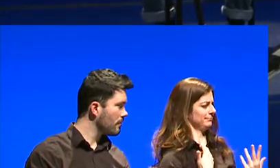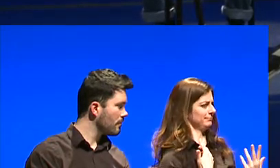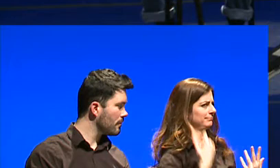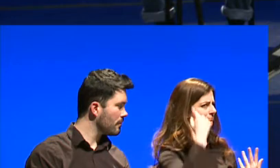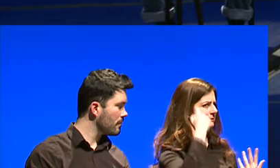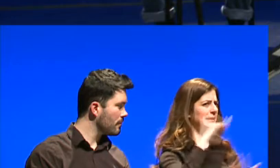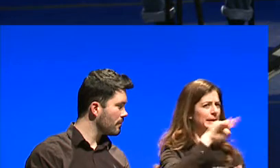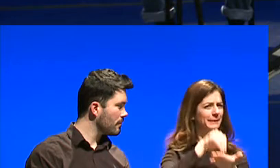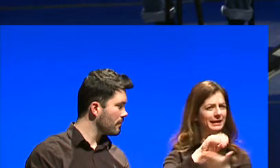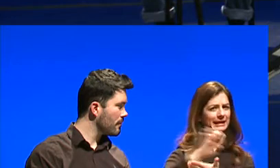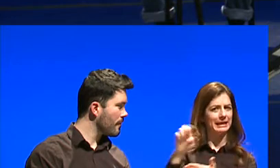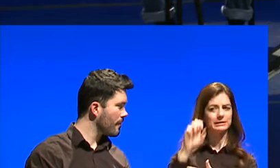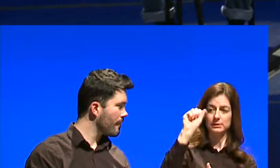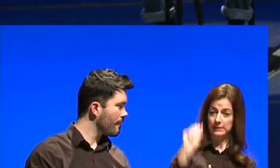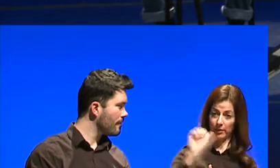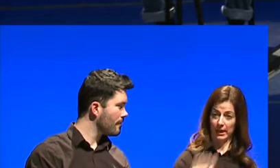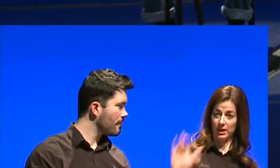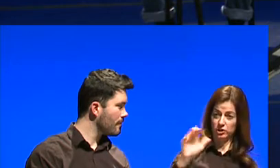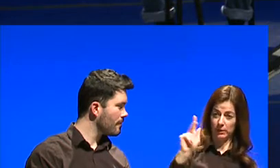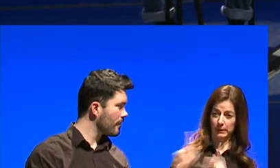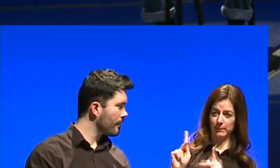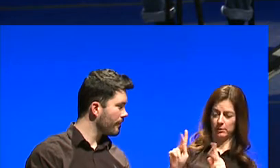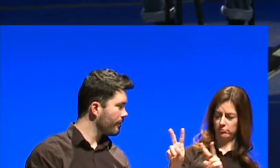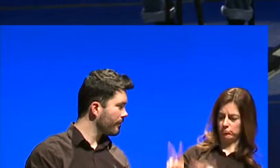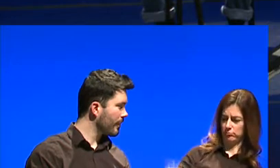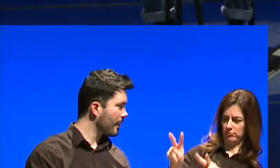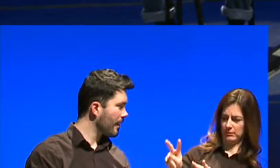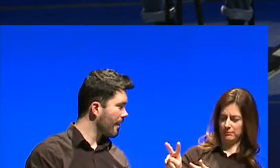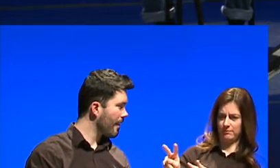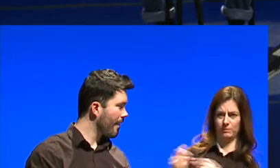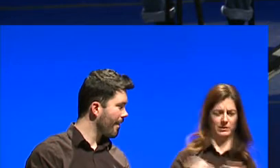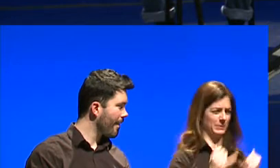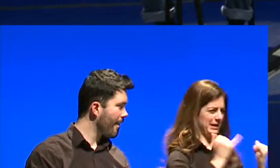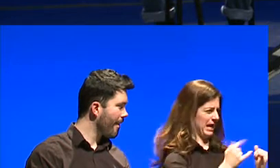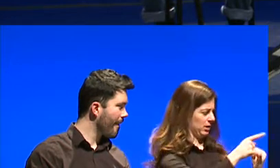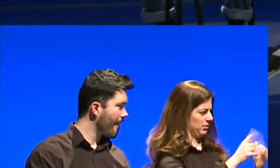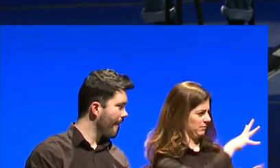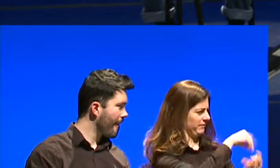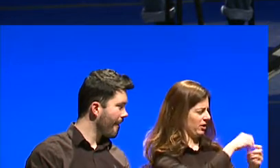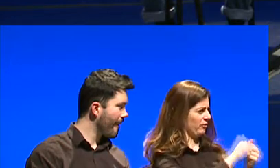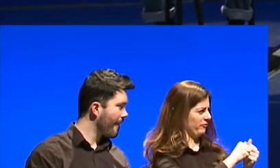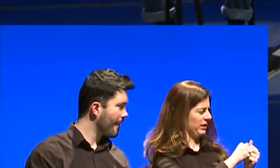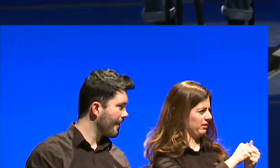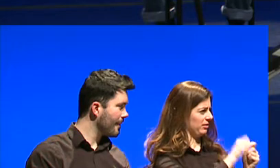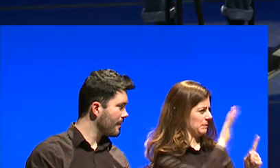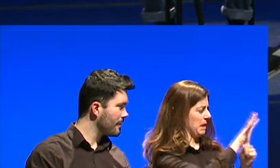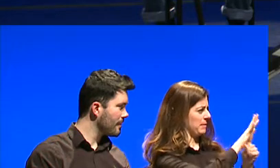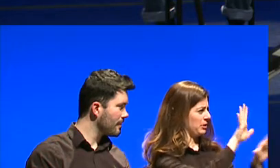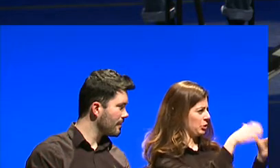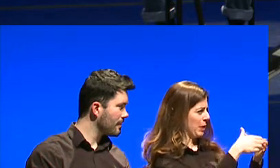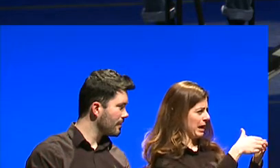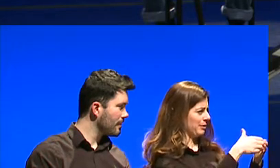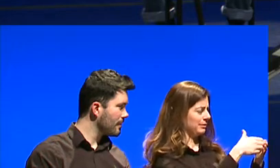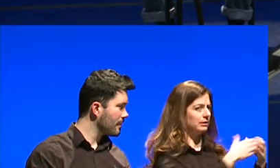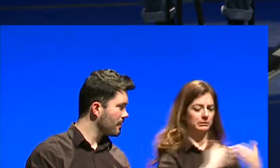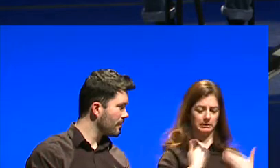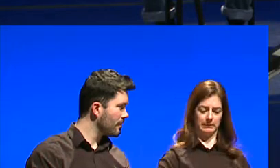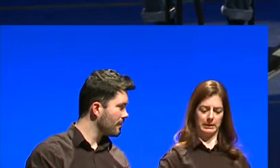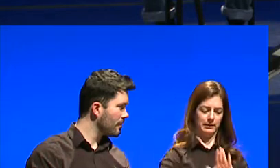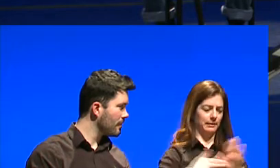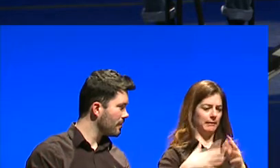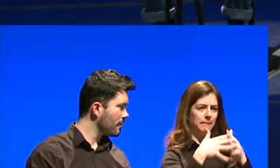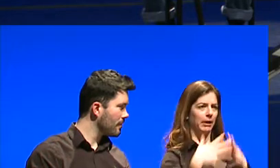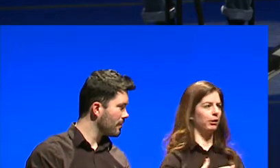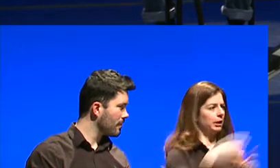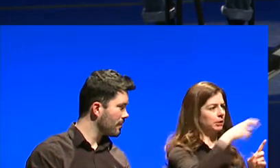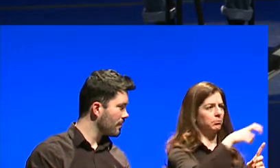stereotyped as lower class, it's rare to see South Asian students as part of the popular crowd. But as an American, I can move between worlds.